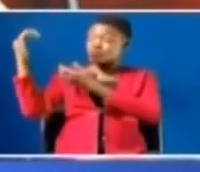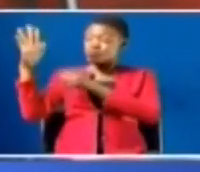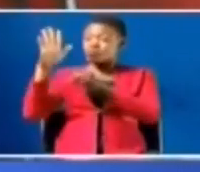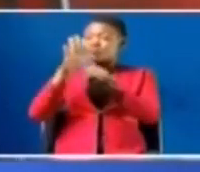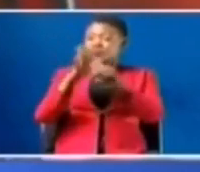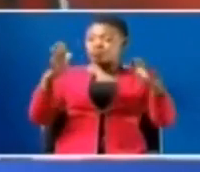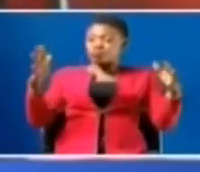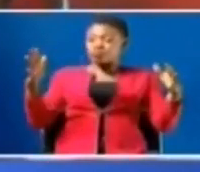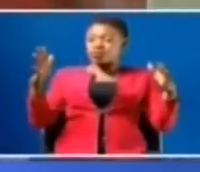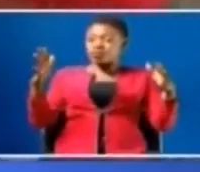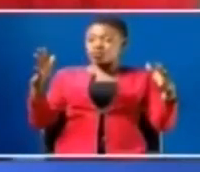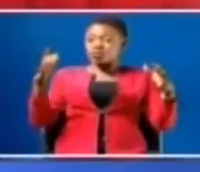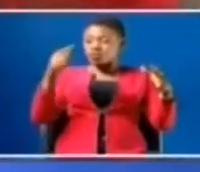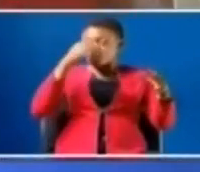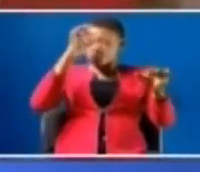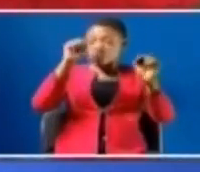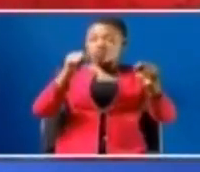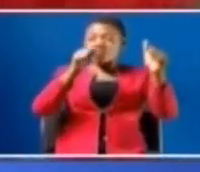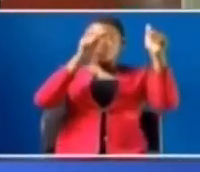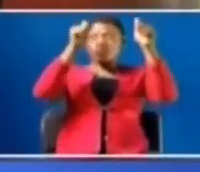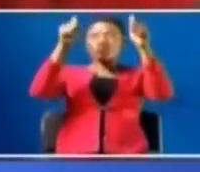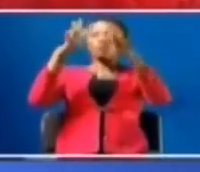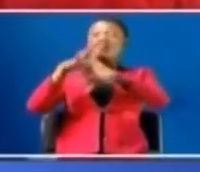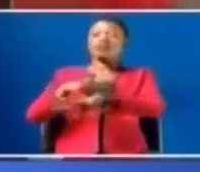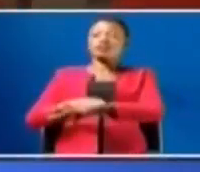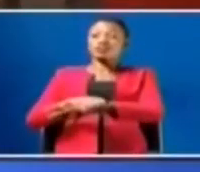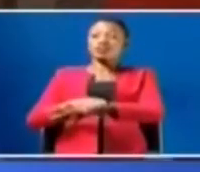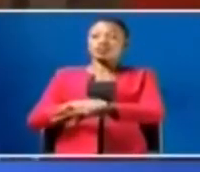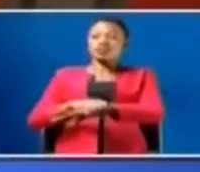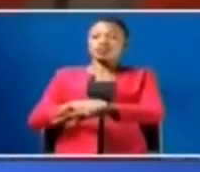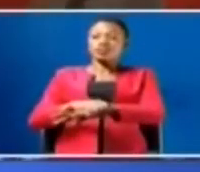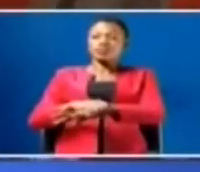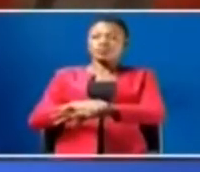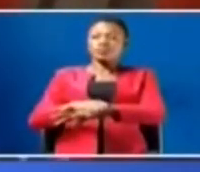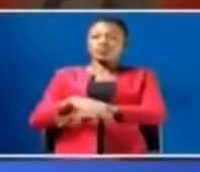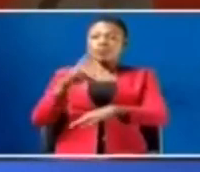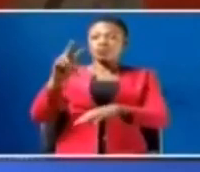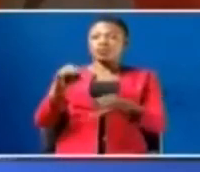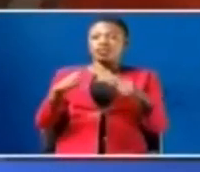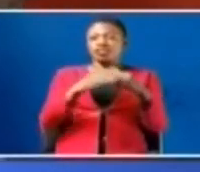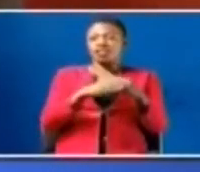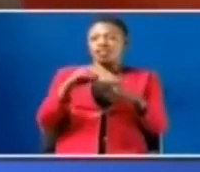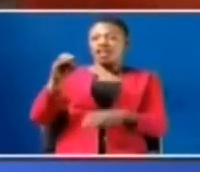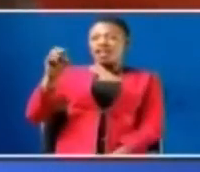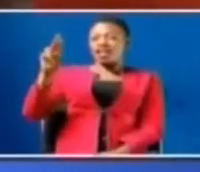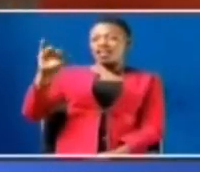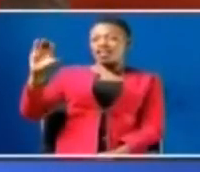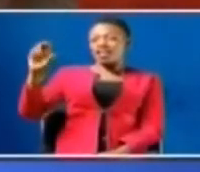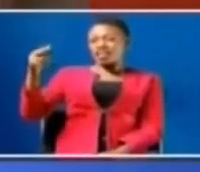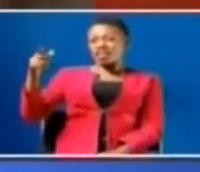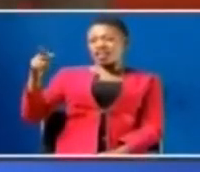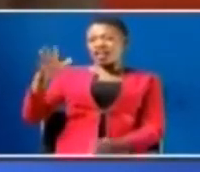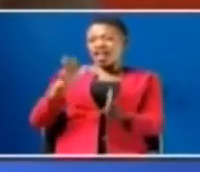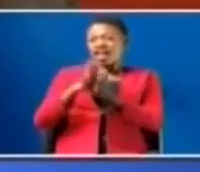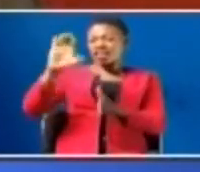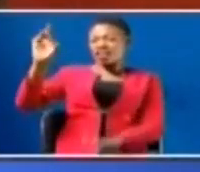Kama tunaweza beba taji. The 20-man squad will however count on experienced Olympian Nico Koth and Commonwealth bronze medalist